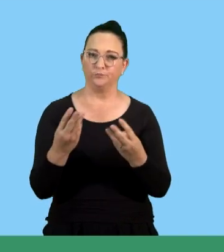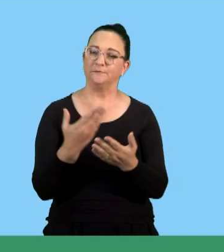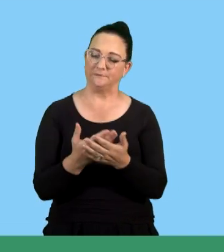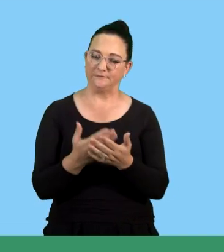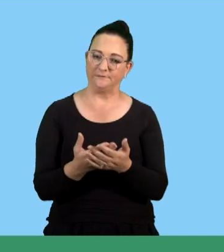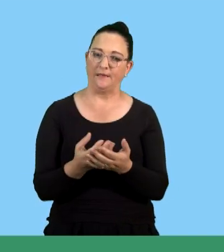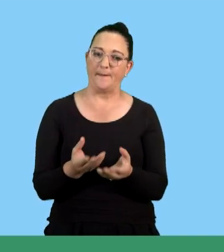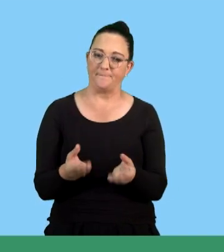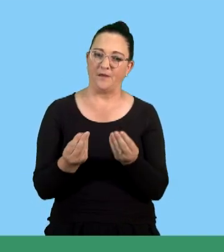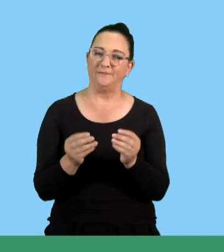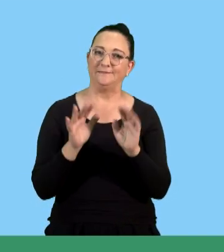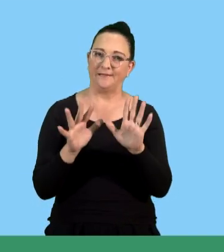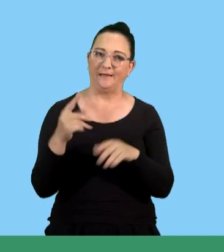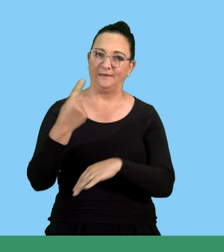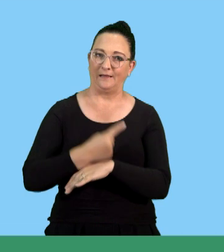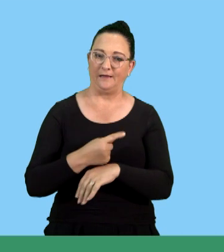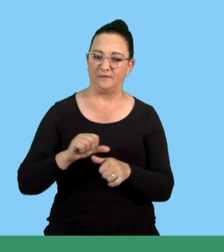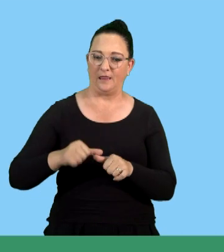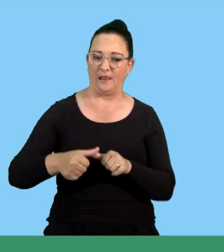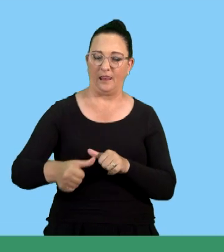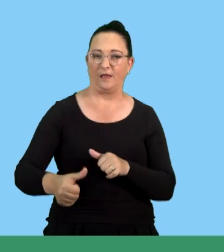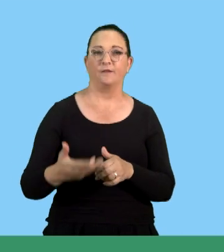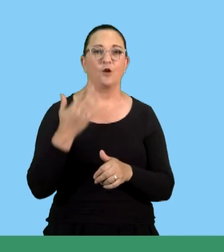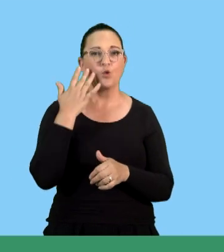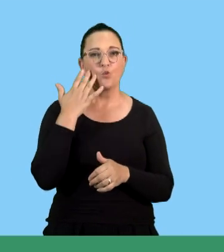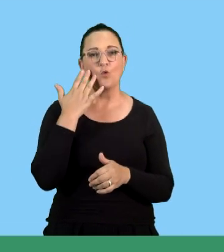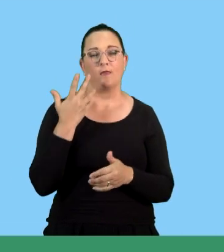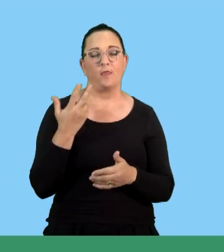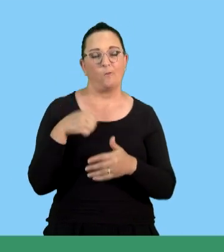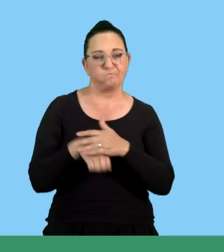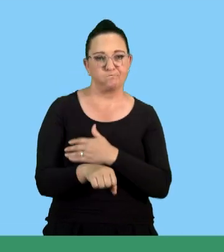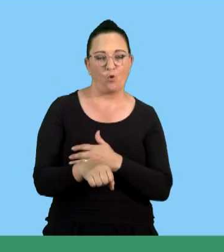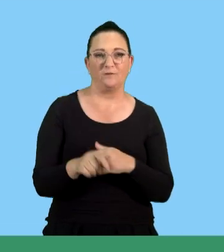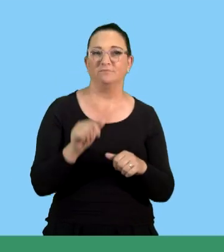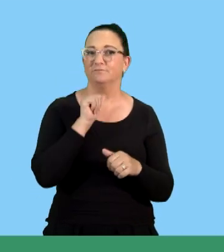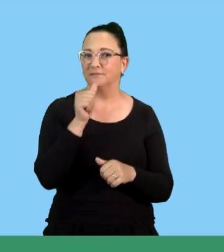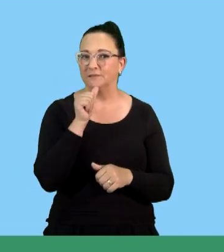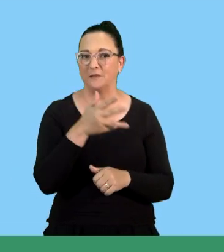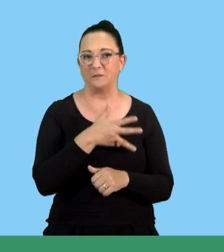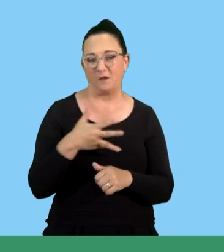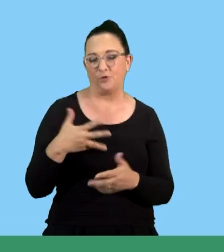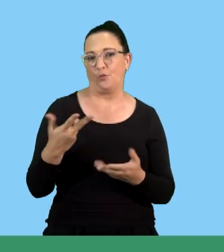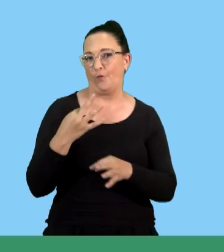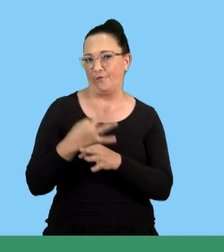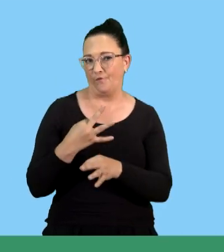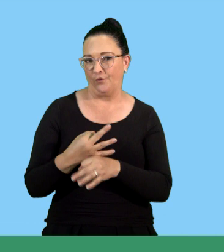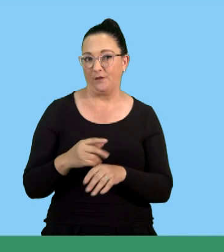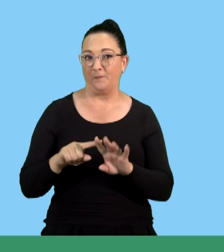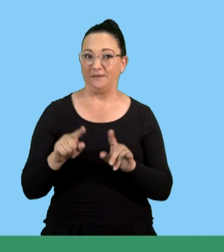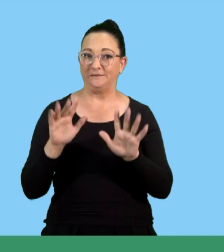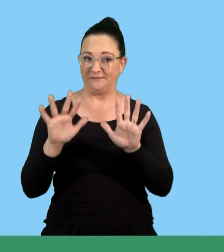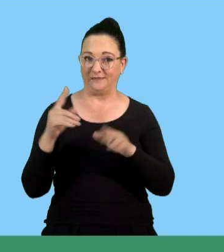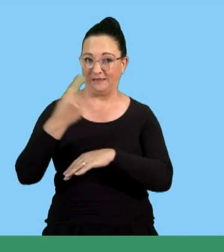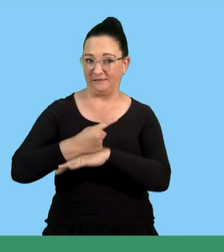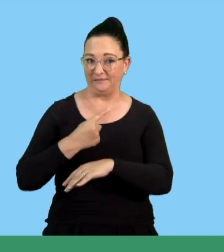consecutive days after the birth of his or her child, irrespective of gender. 10 consecutive